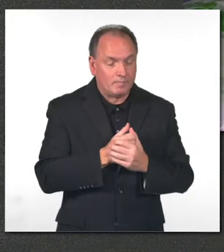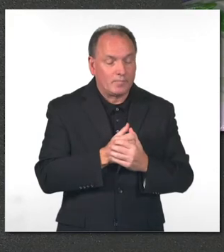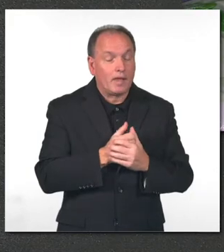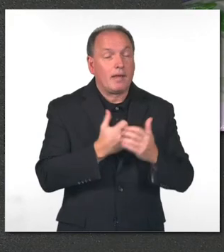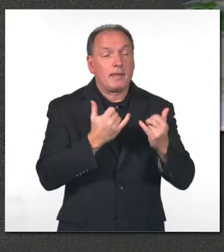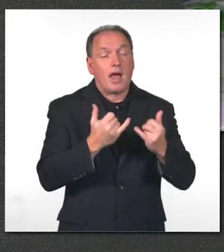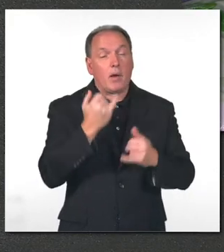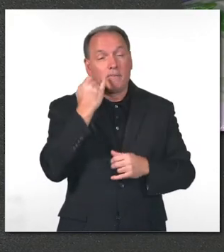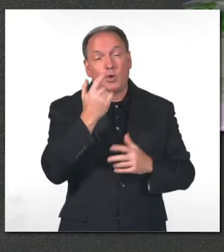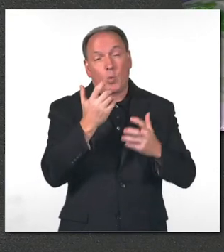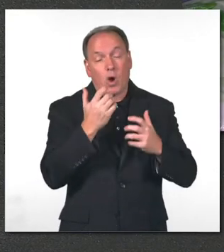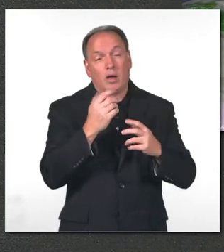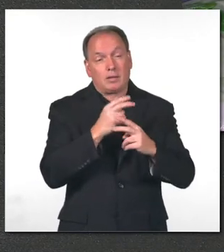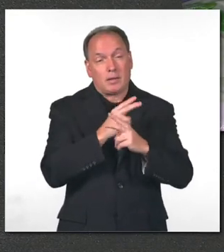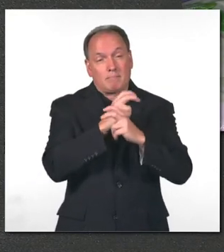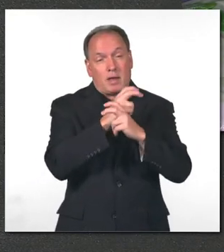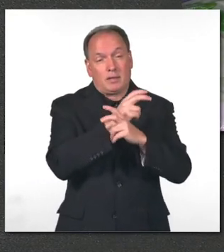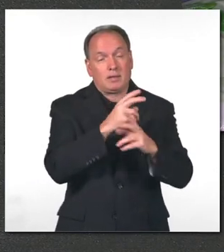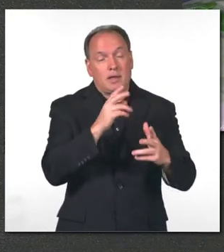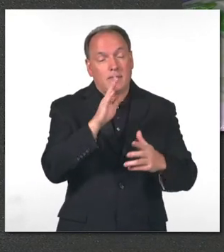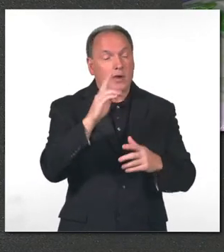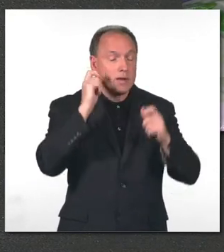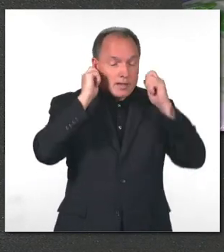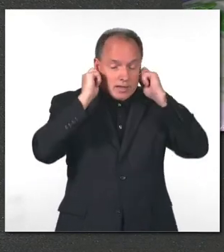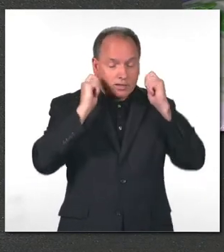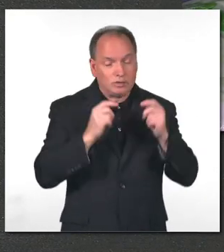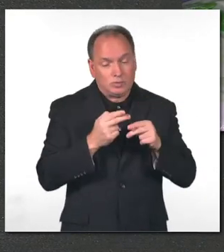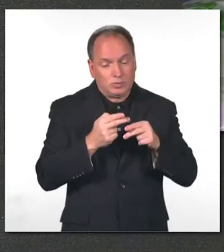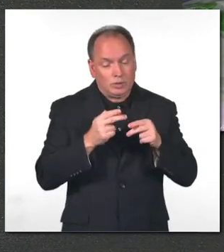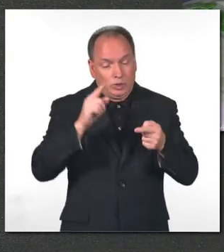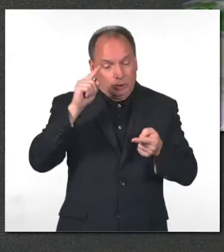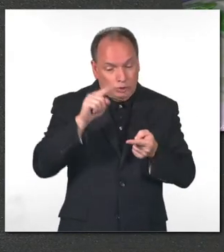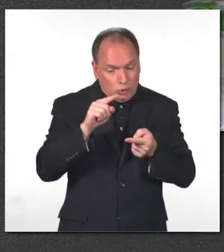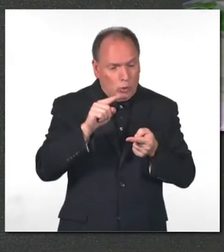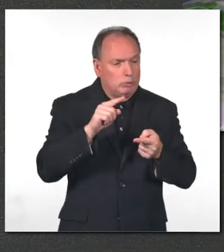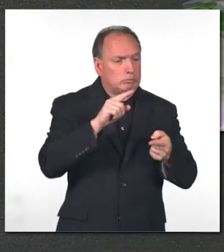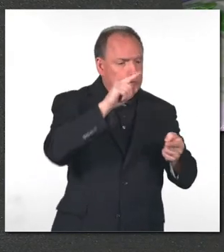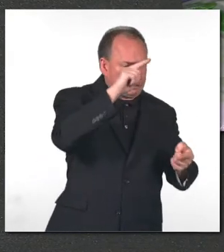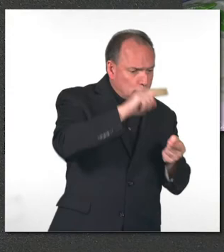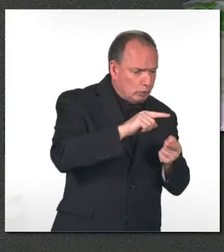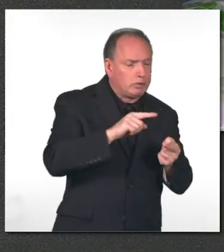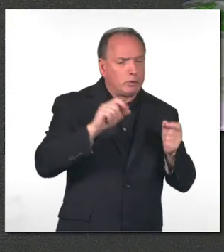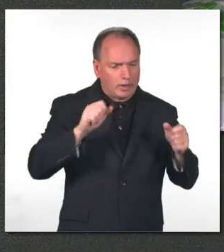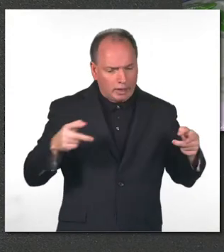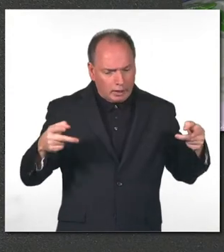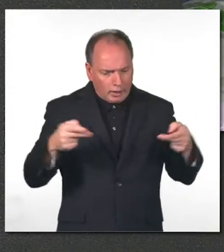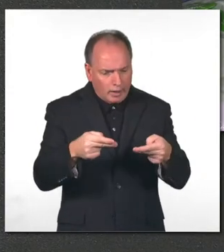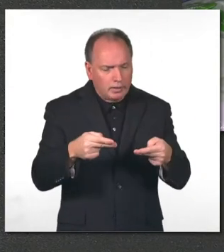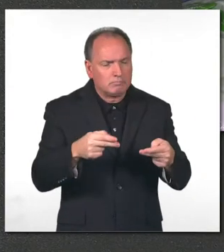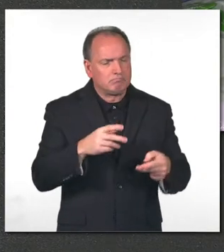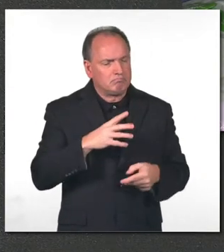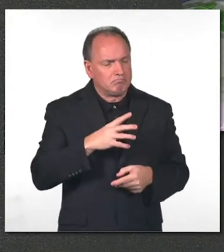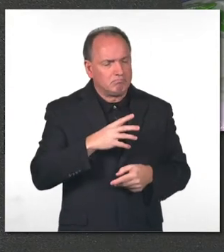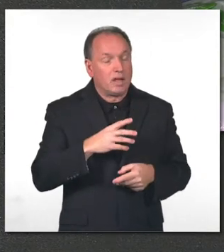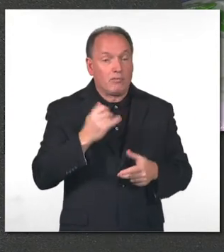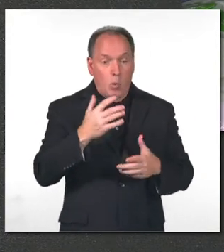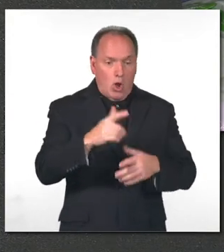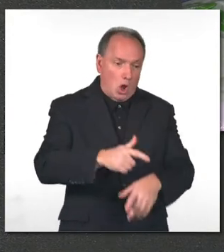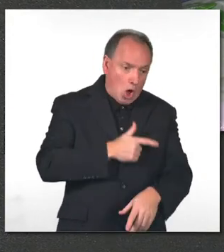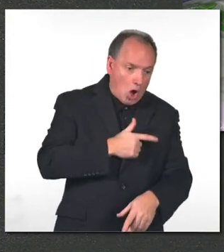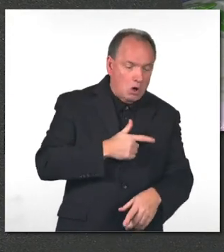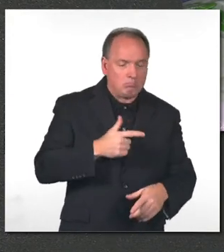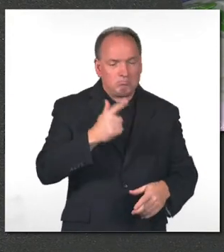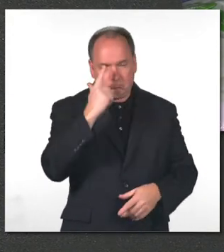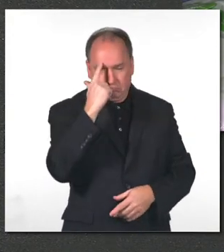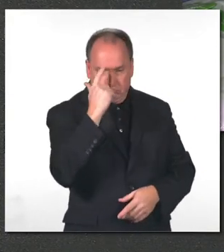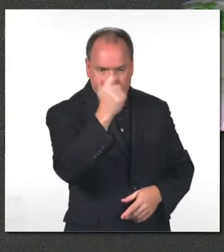Now, if you want your bunny's ears shorter, you can cut them shorter. If you want them longer and nice and floppy, you can keep them longer.